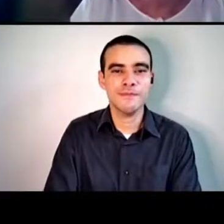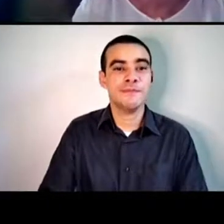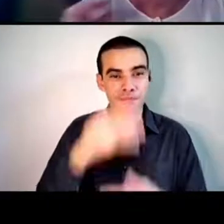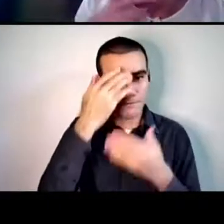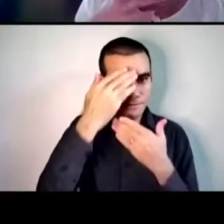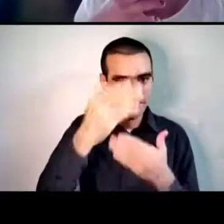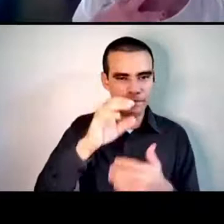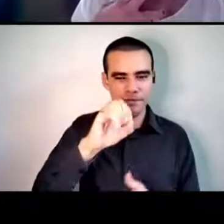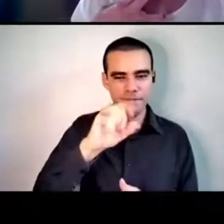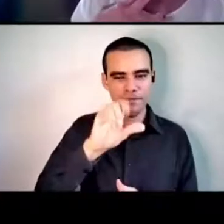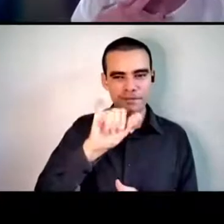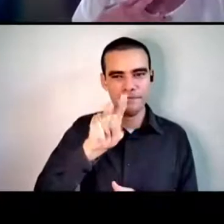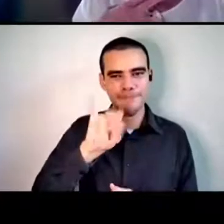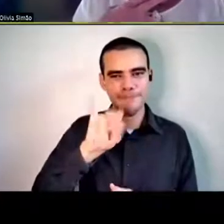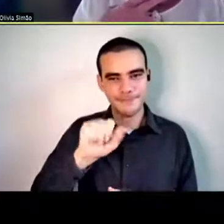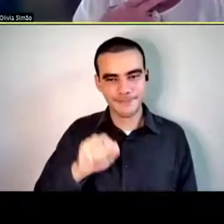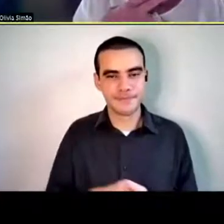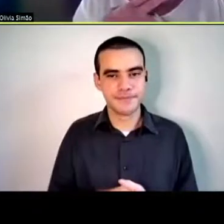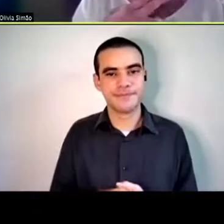Thank you.